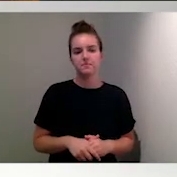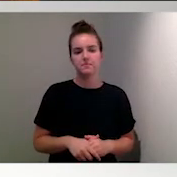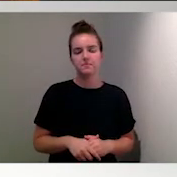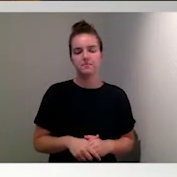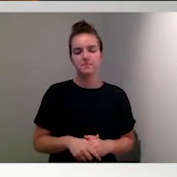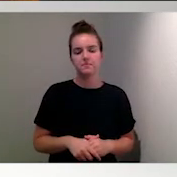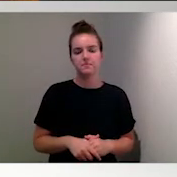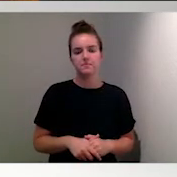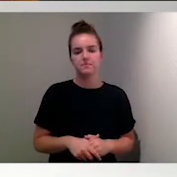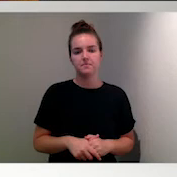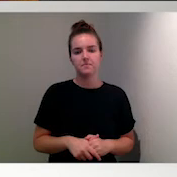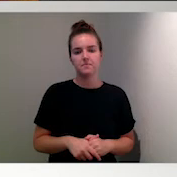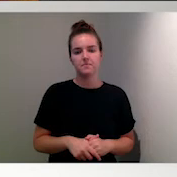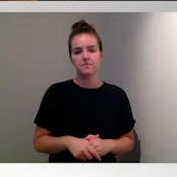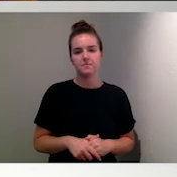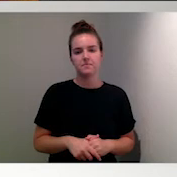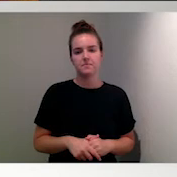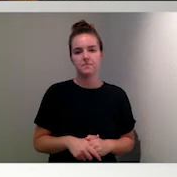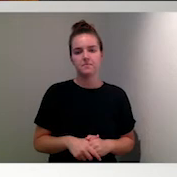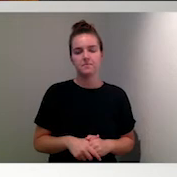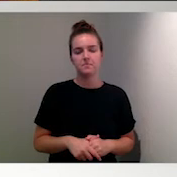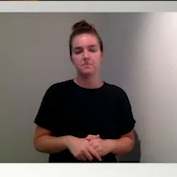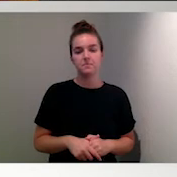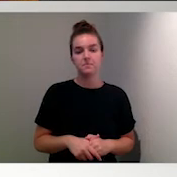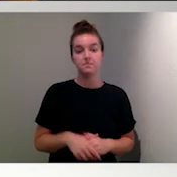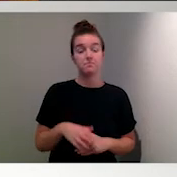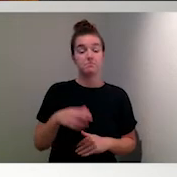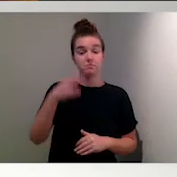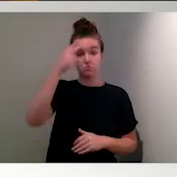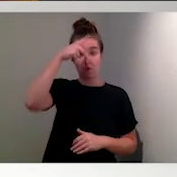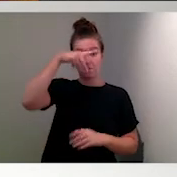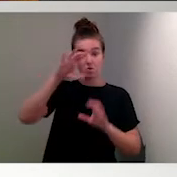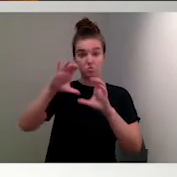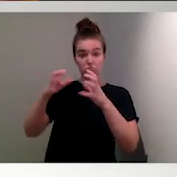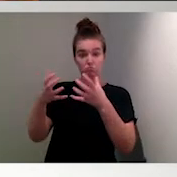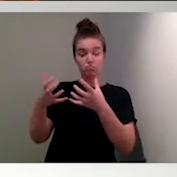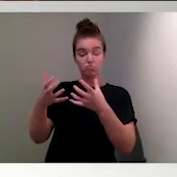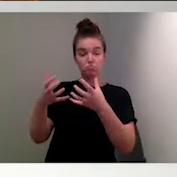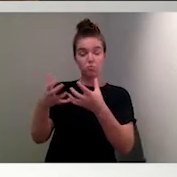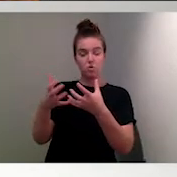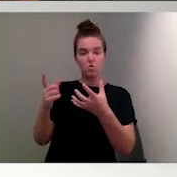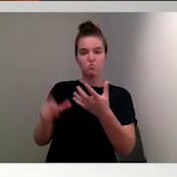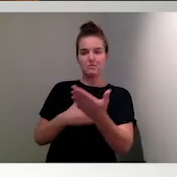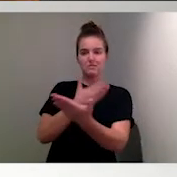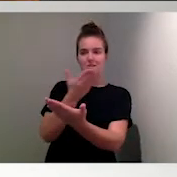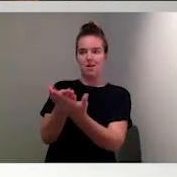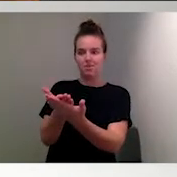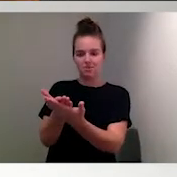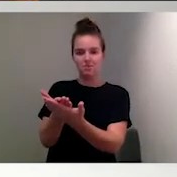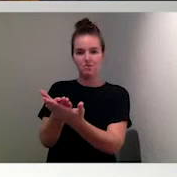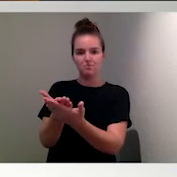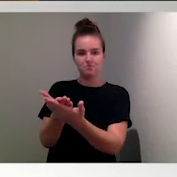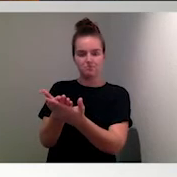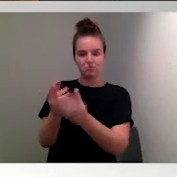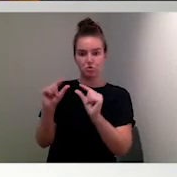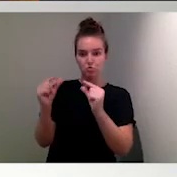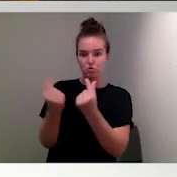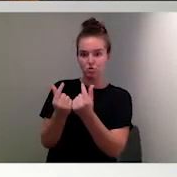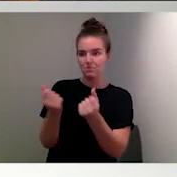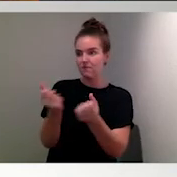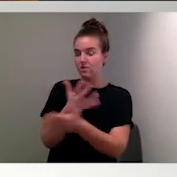we got there to meet with the group guide and everything, we thought we had everything set up and planned, and there was a